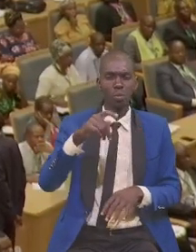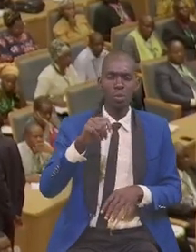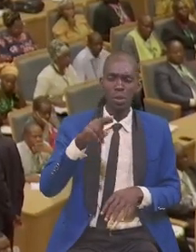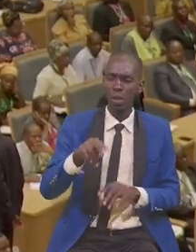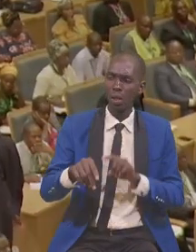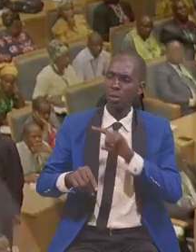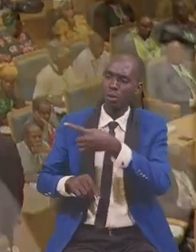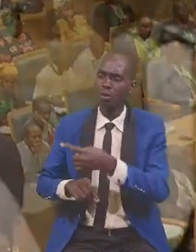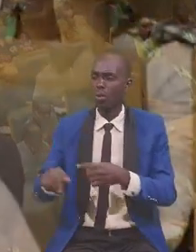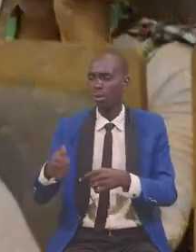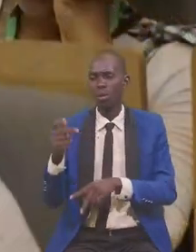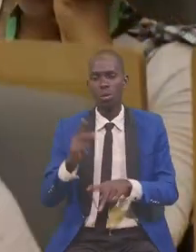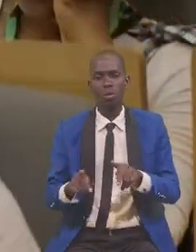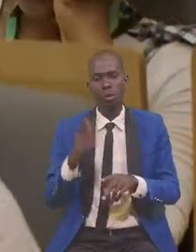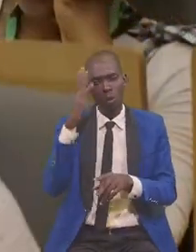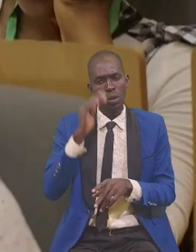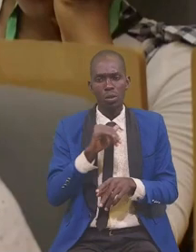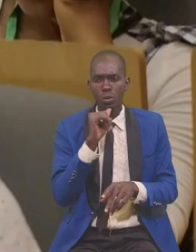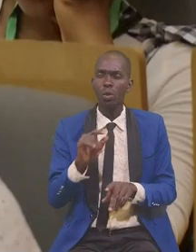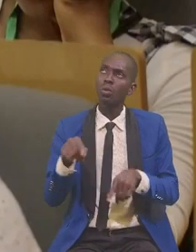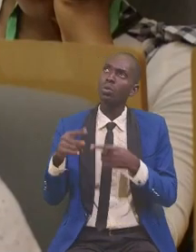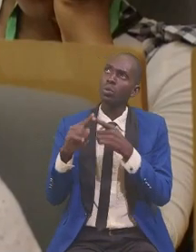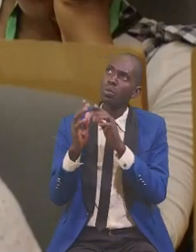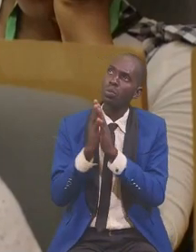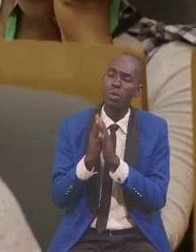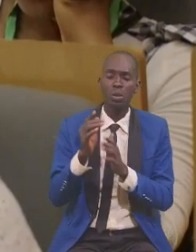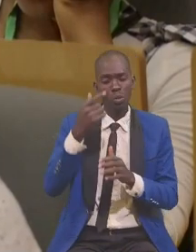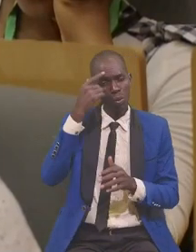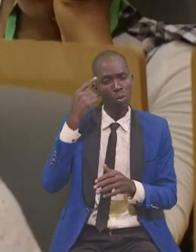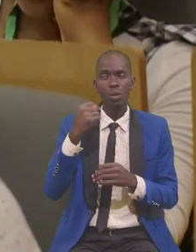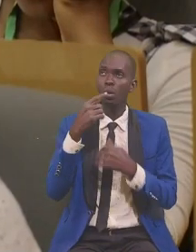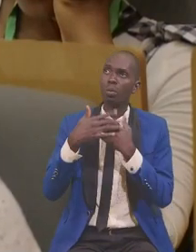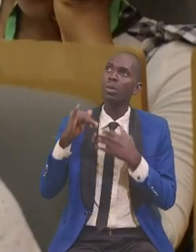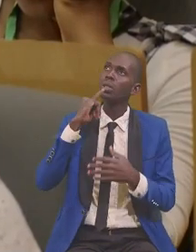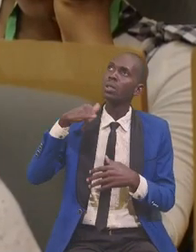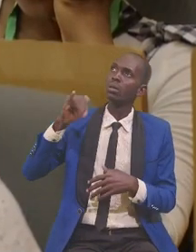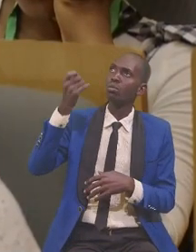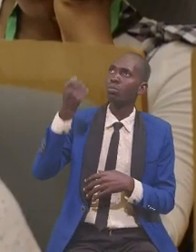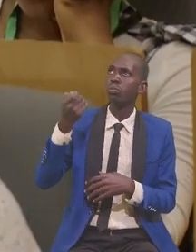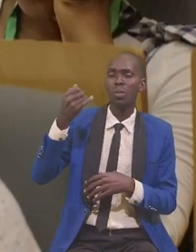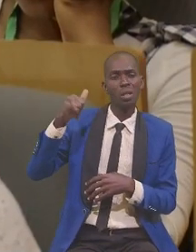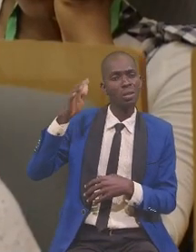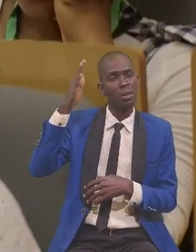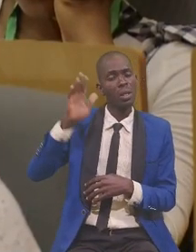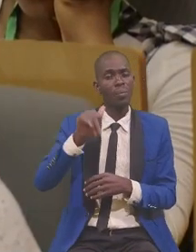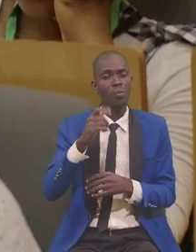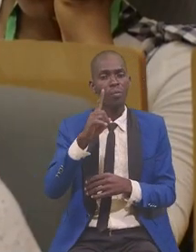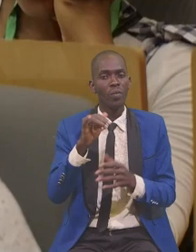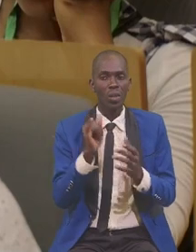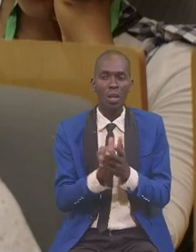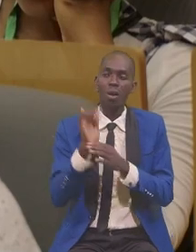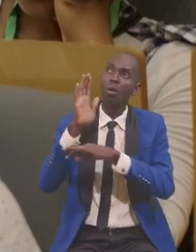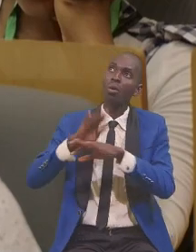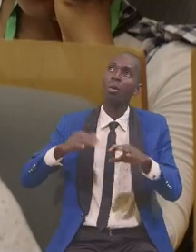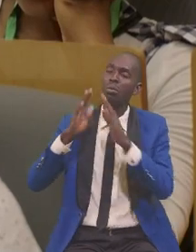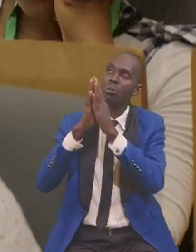man's blood on you. Go to Calvary. It's still available. Whosoever shall call on the name of the Lord shall be